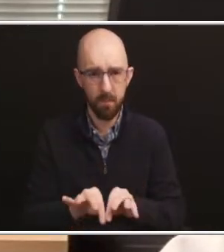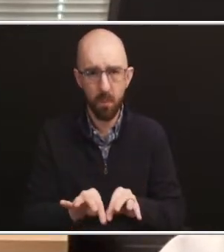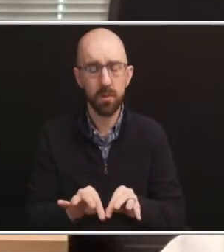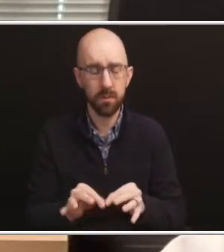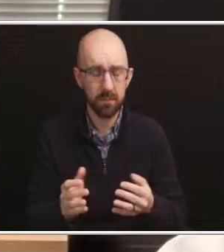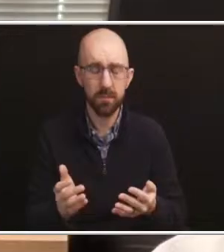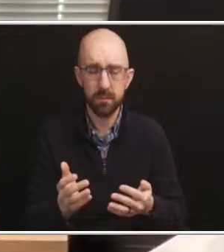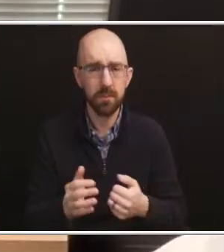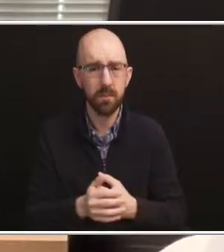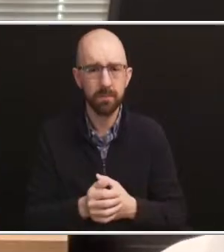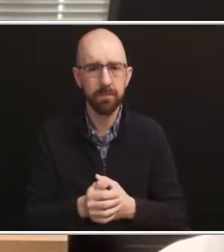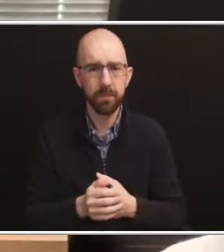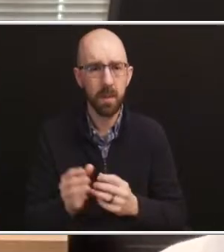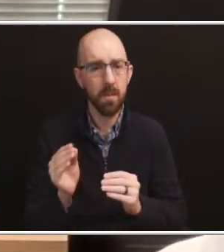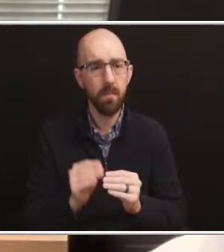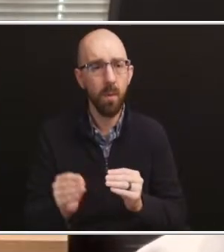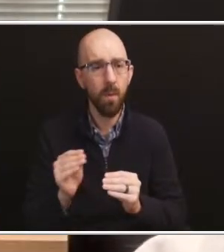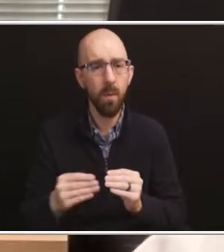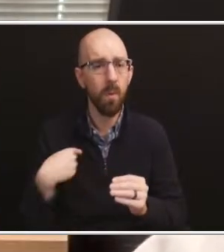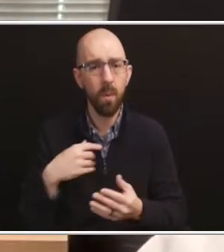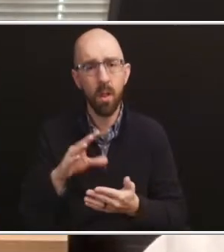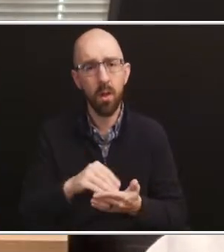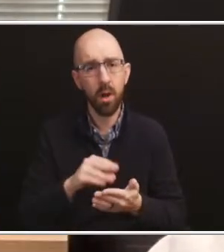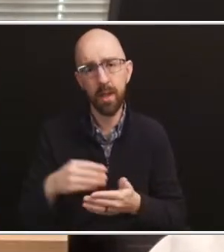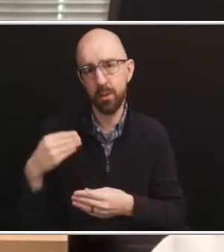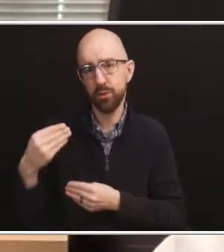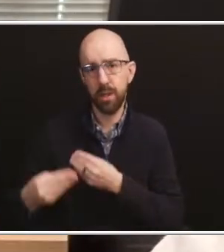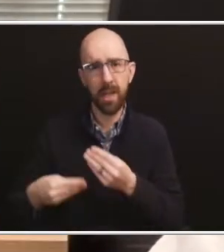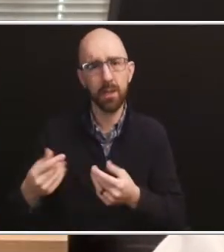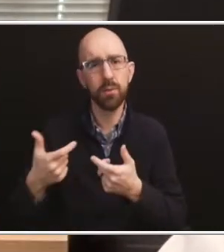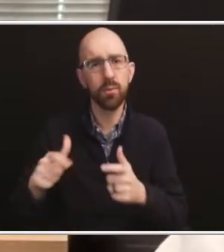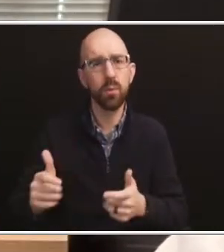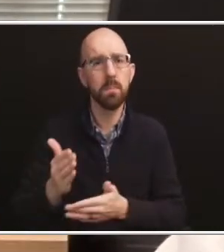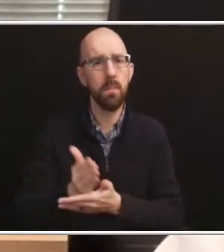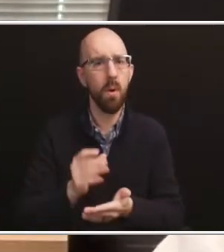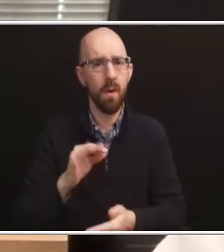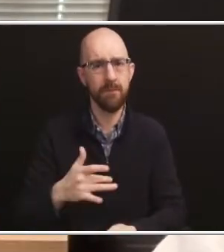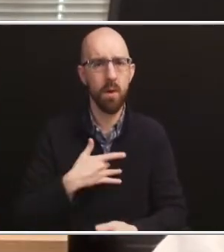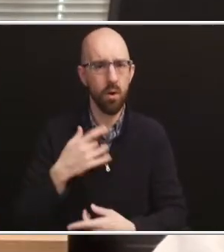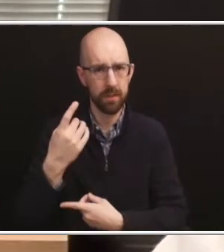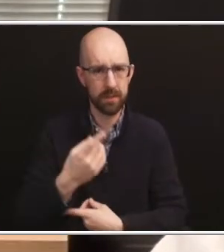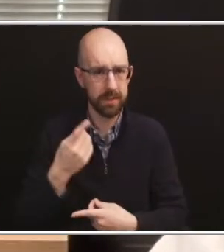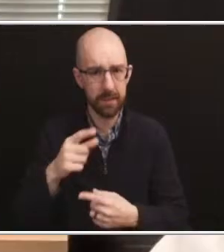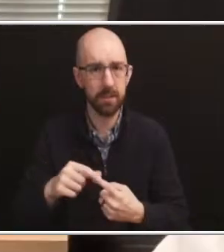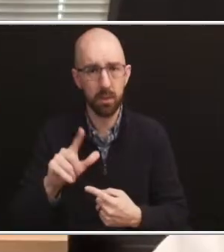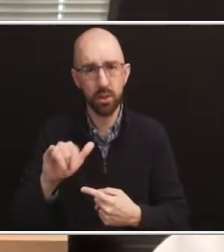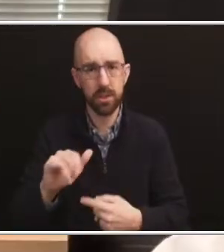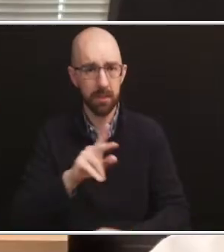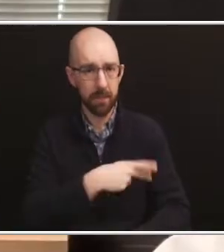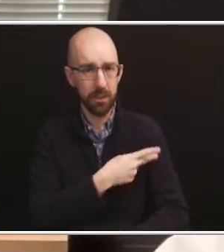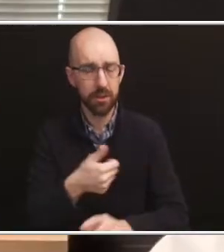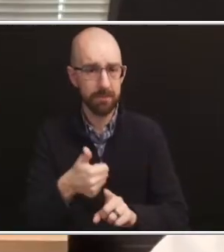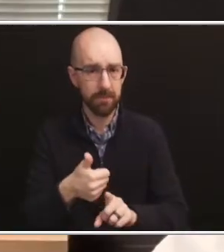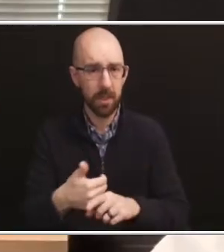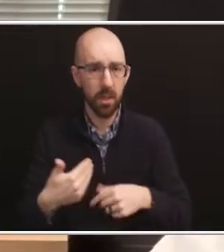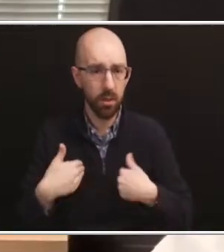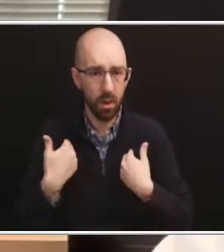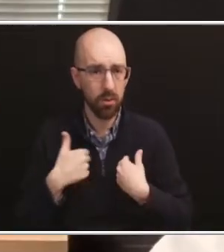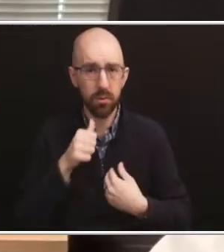think more and more we're learning that genetics are a huge part of heart disease, especially in patients who are younger and don't have blocked